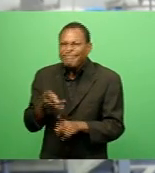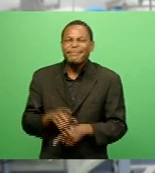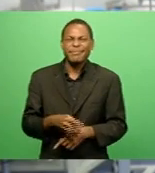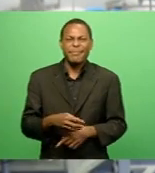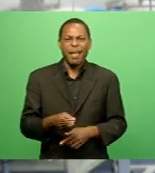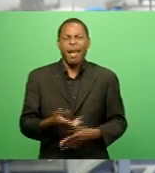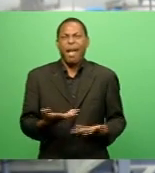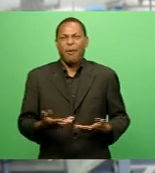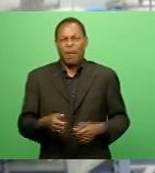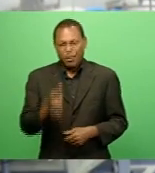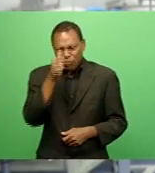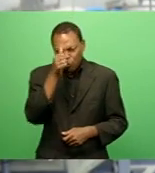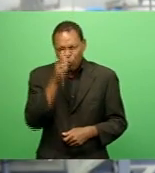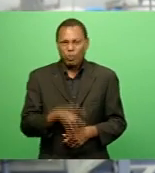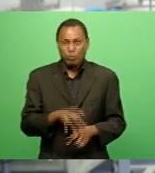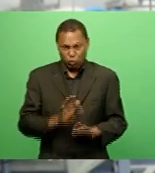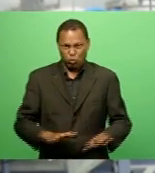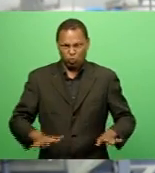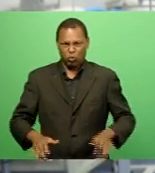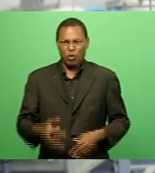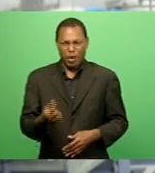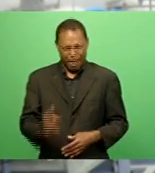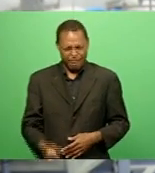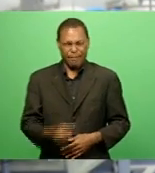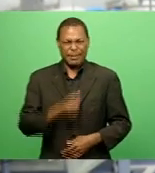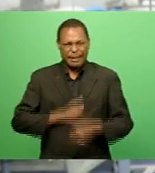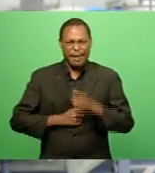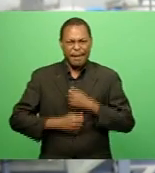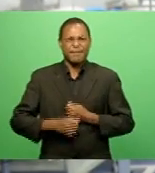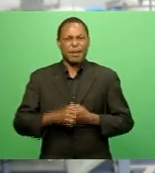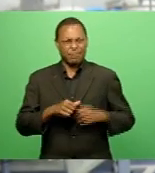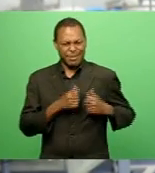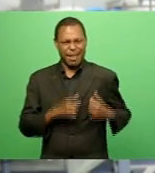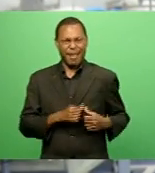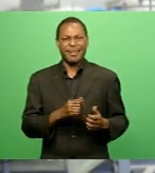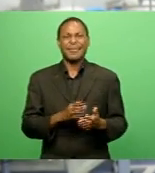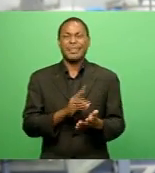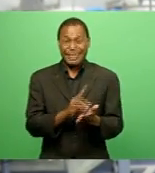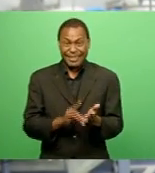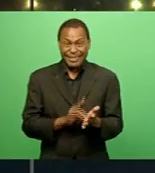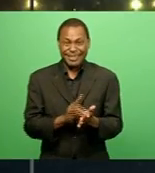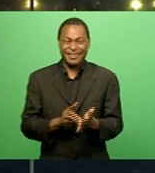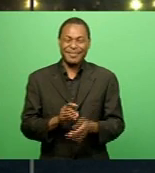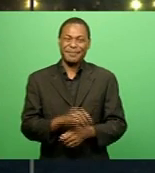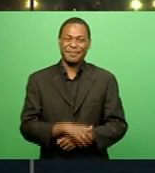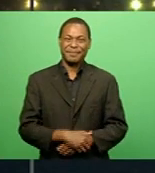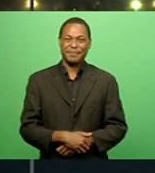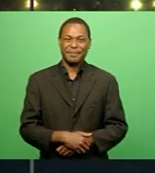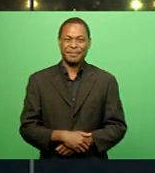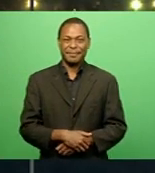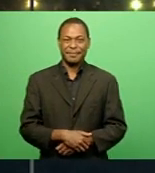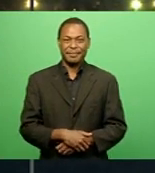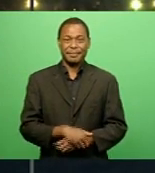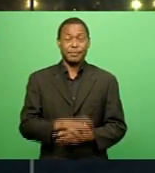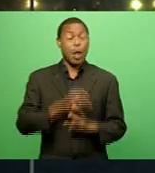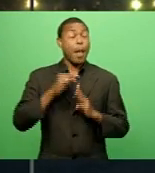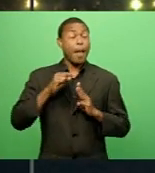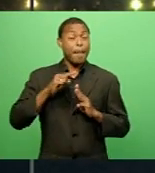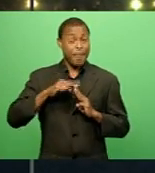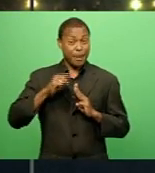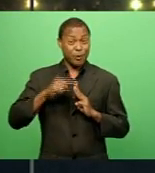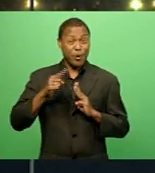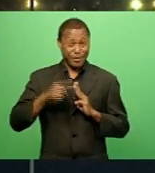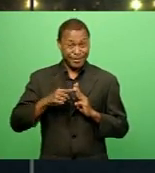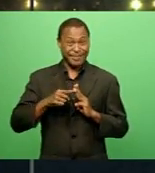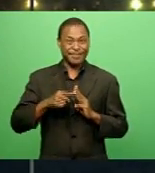identify children who may suffer from congenital heart disease. Kelly Vatala, FBC News. McDonald's Fiji is